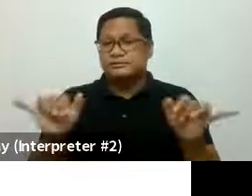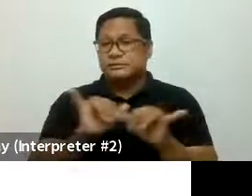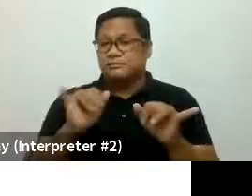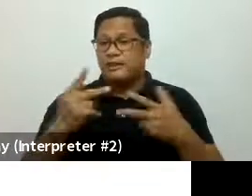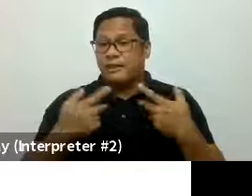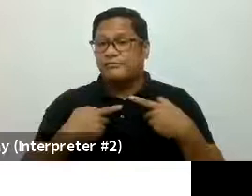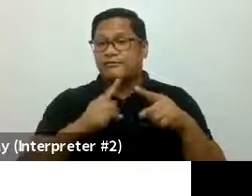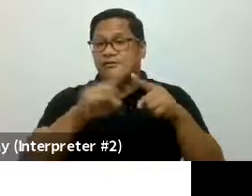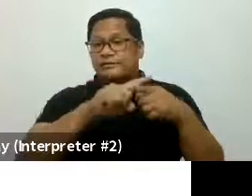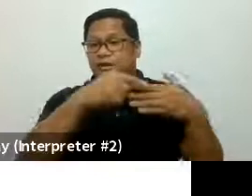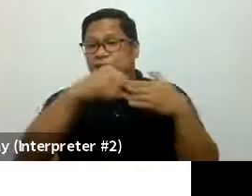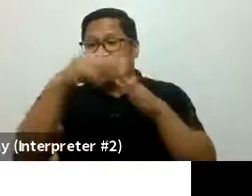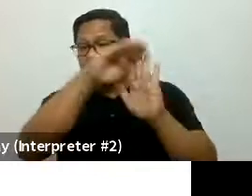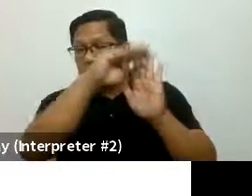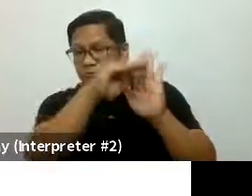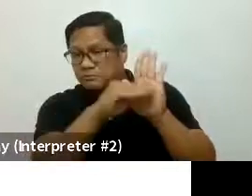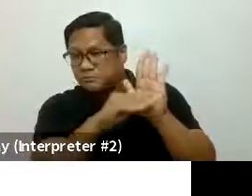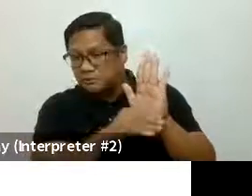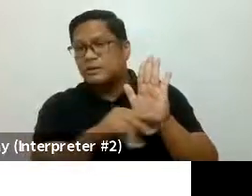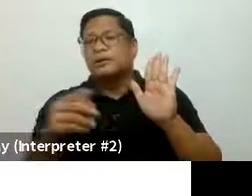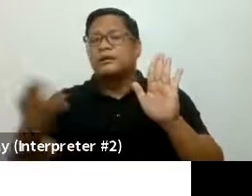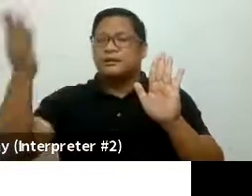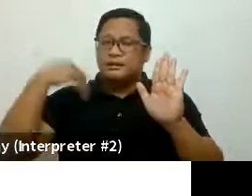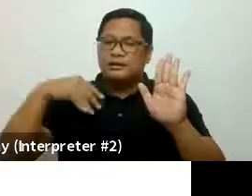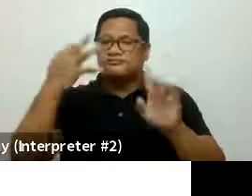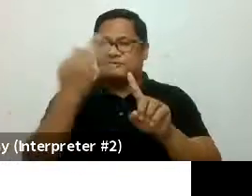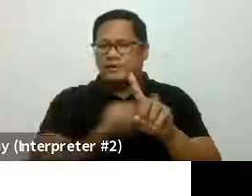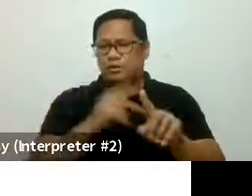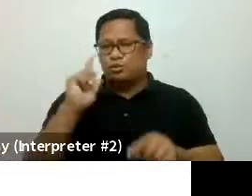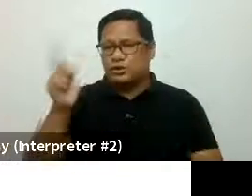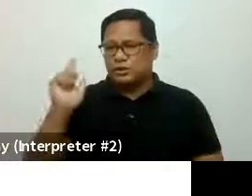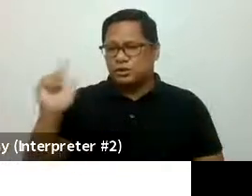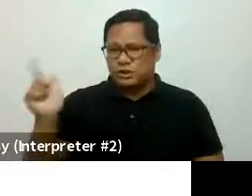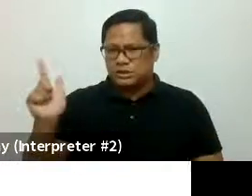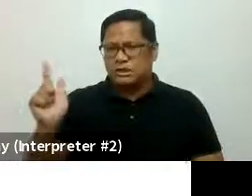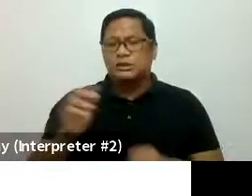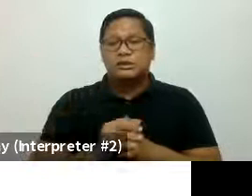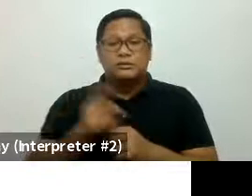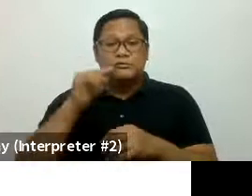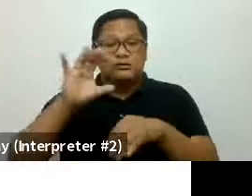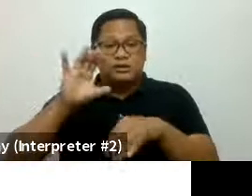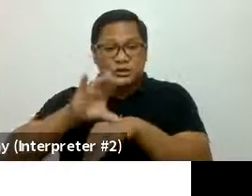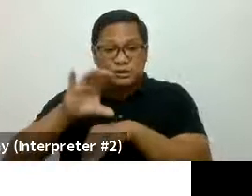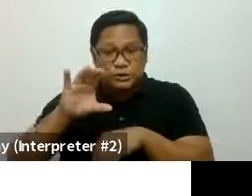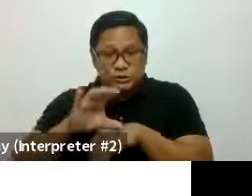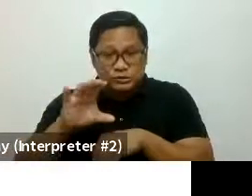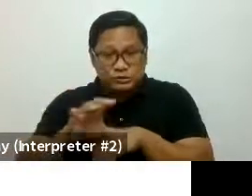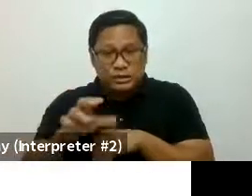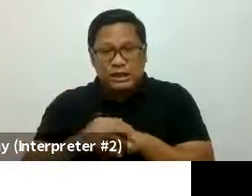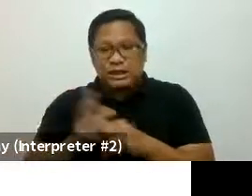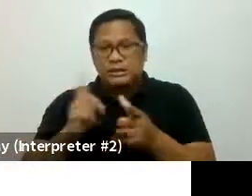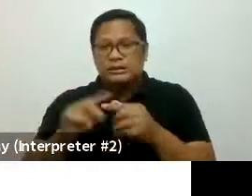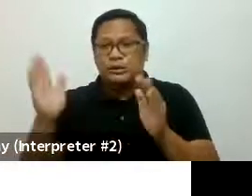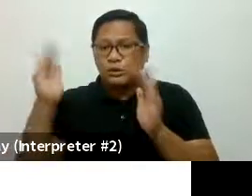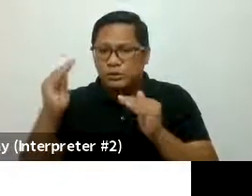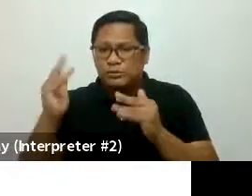with a guiding principle sometime in February of 2020 with regard to this consulta, and hopefully we can